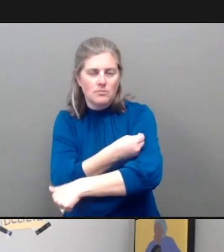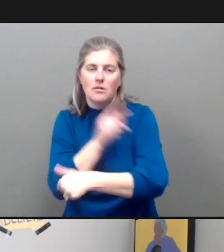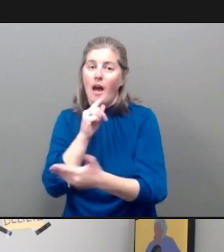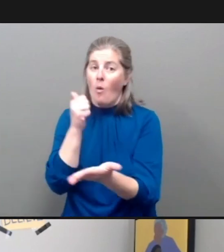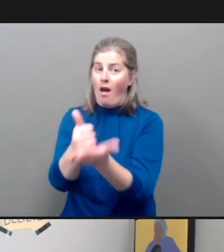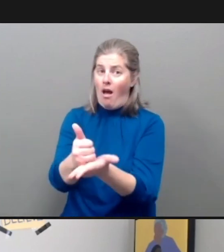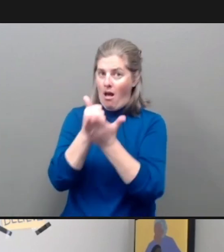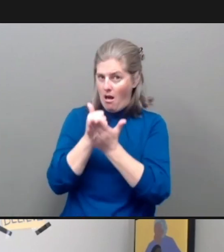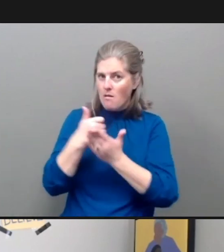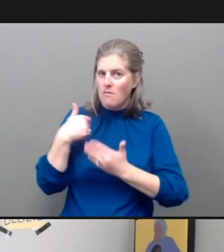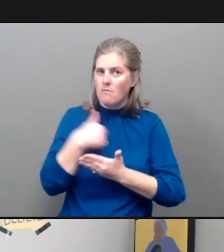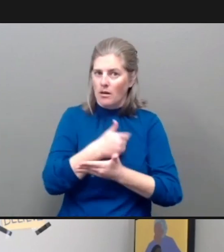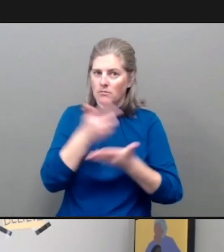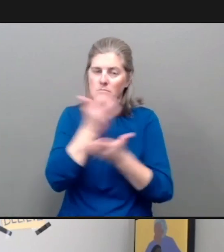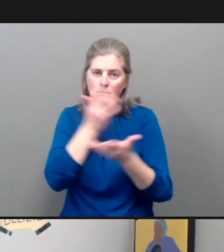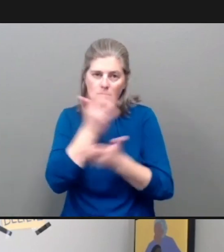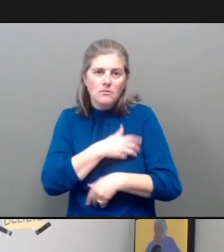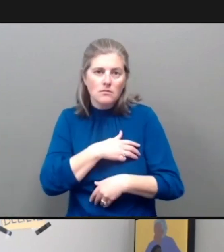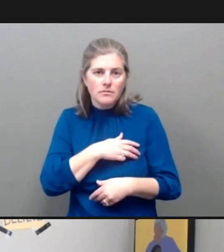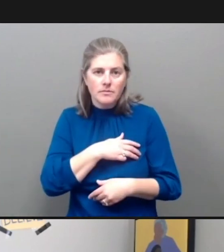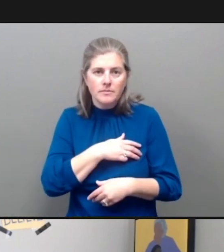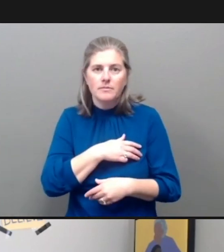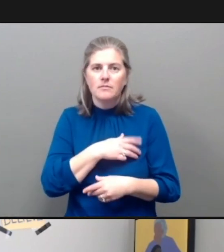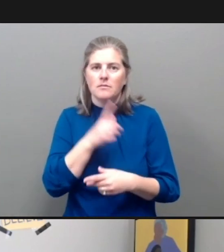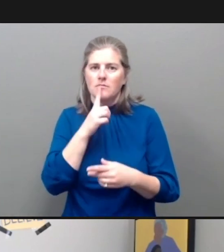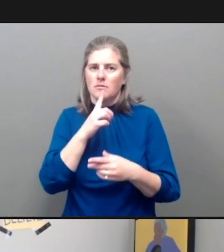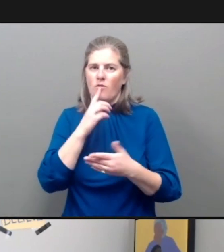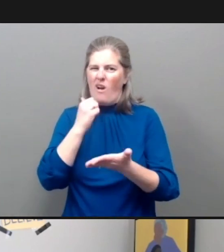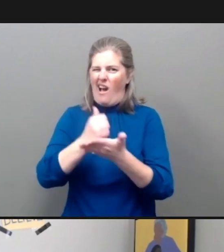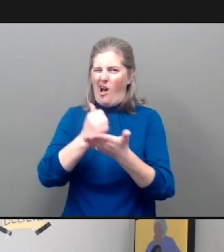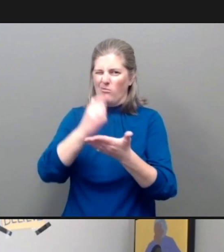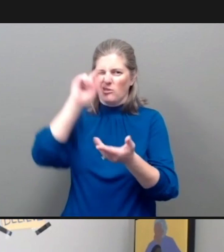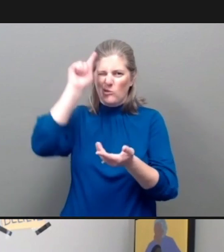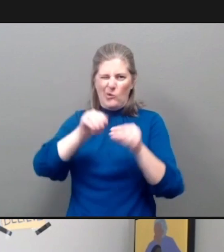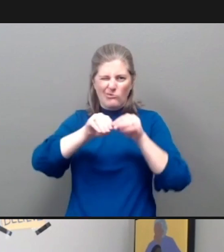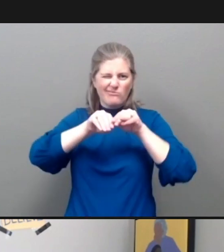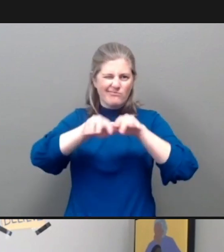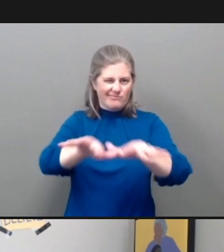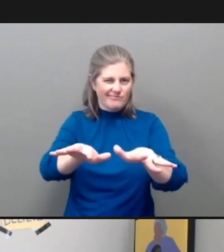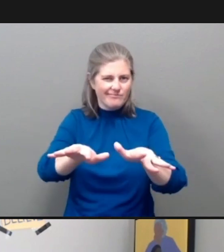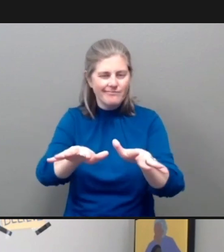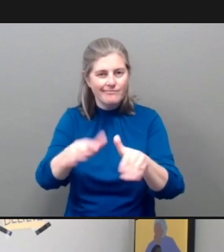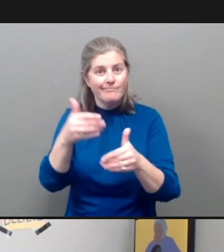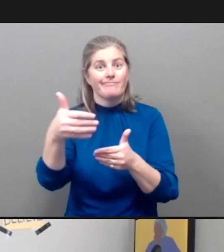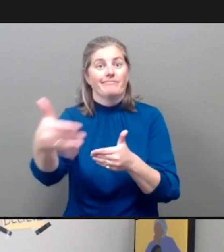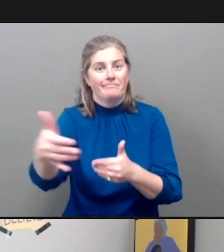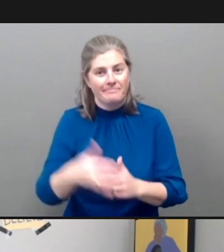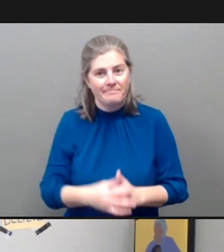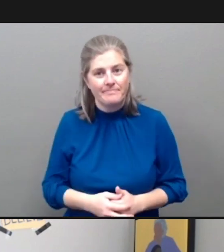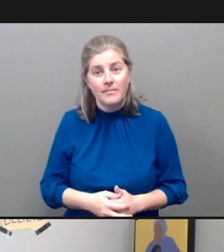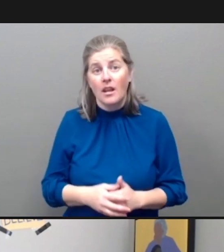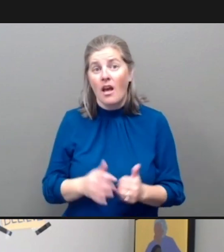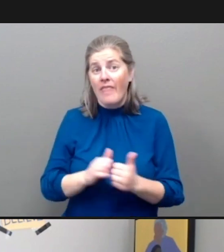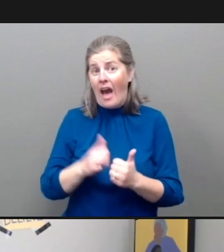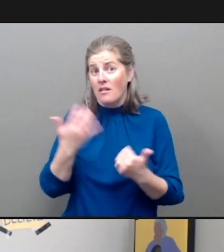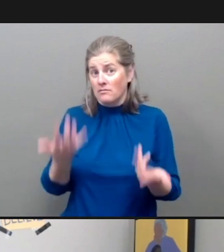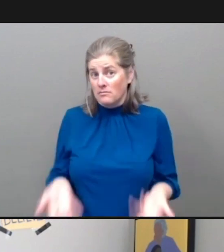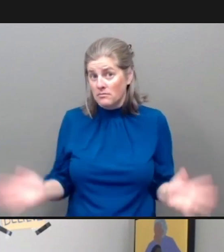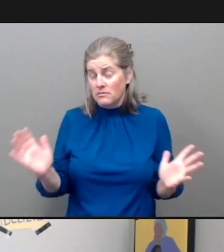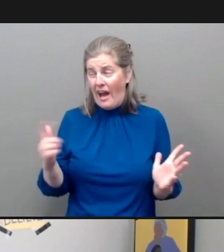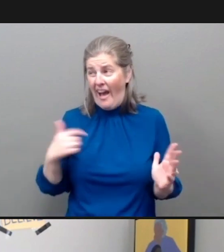us also fight this pandemic effectively. And with that, Matt, I think